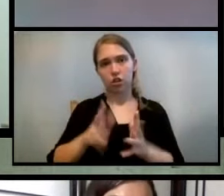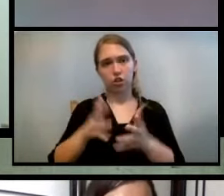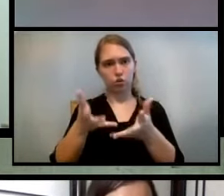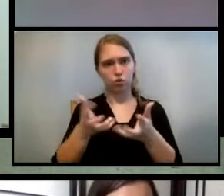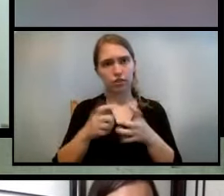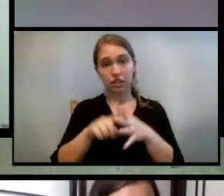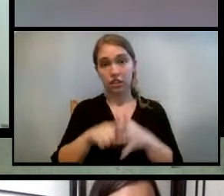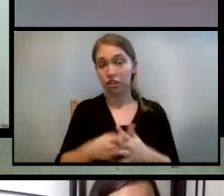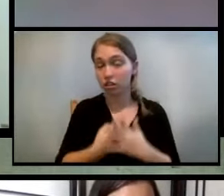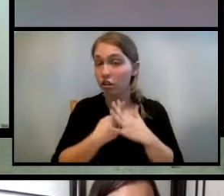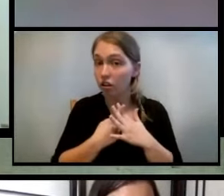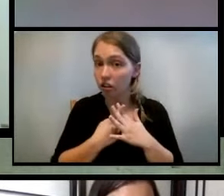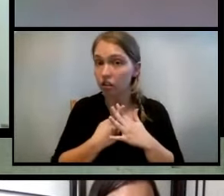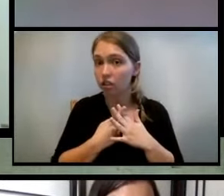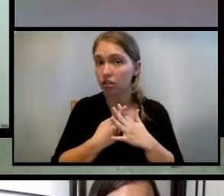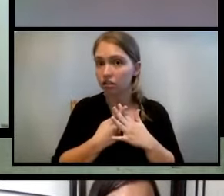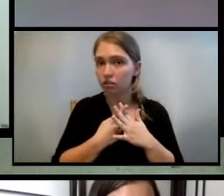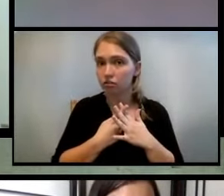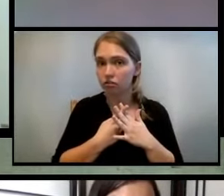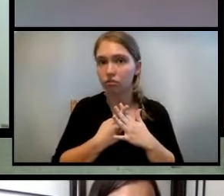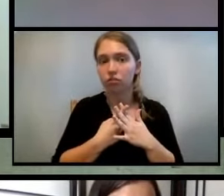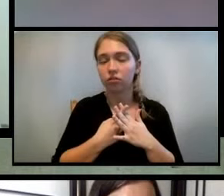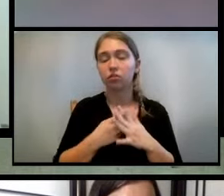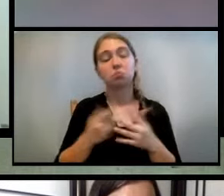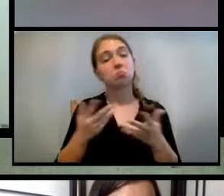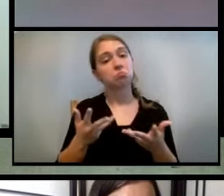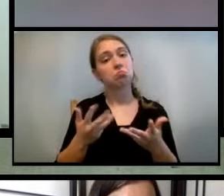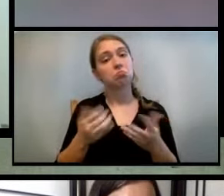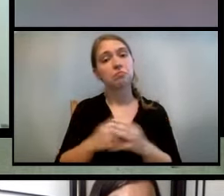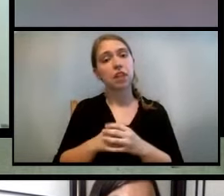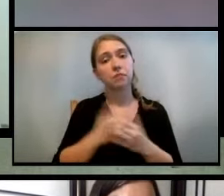game is to have